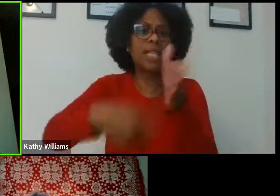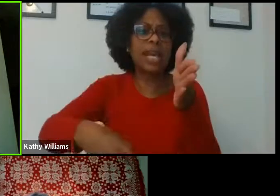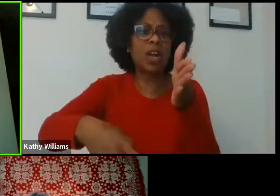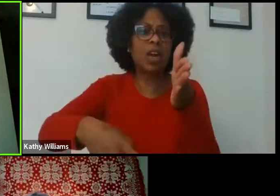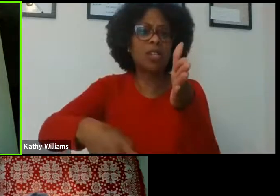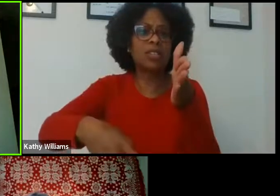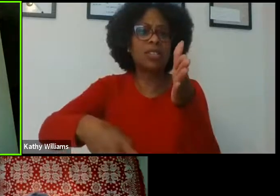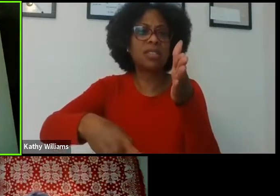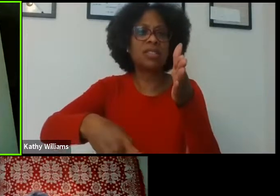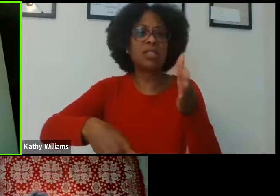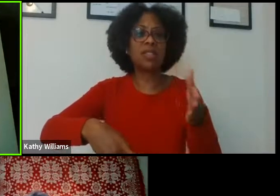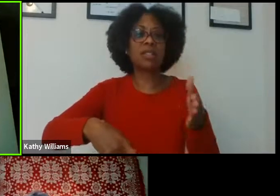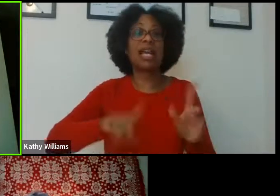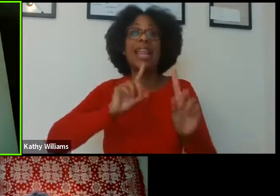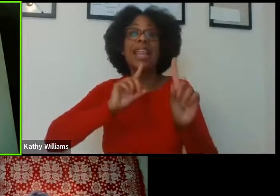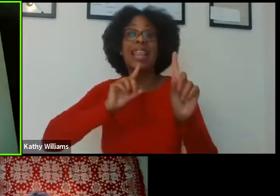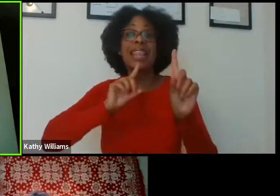Free?